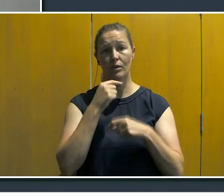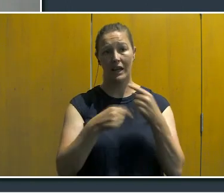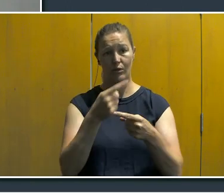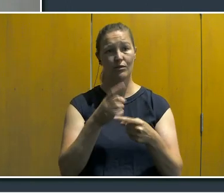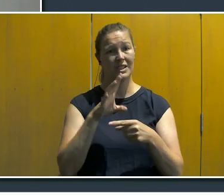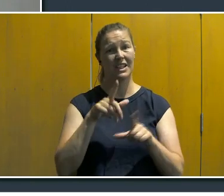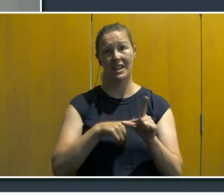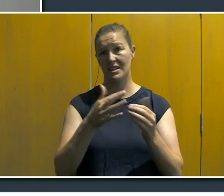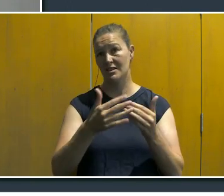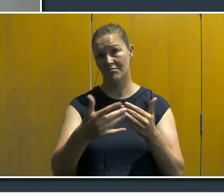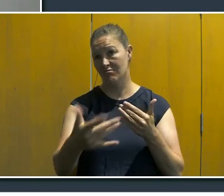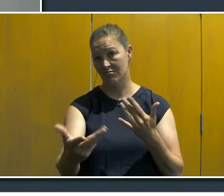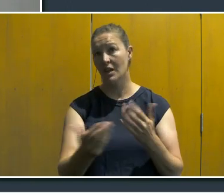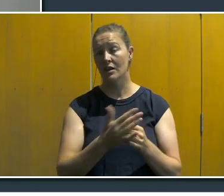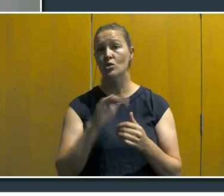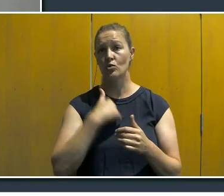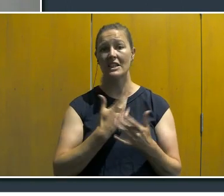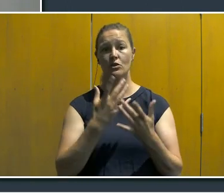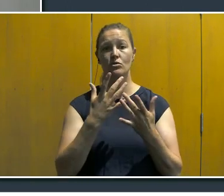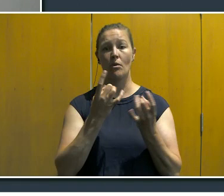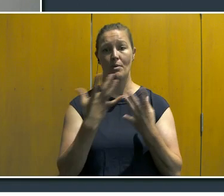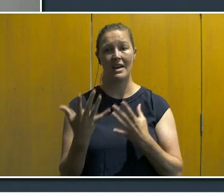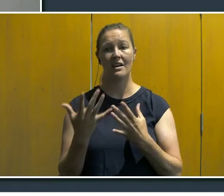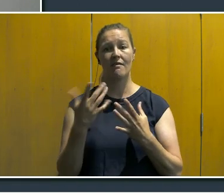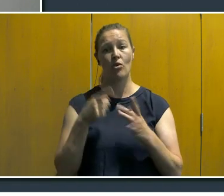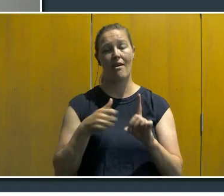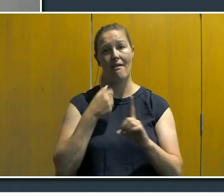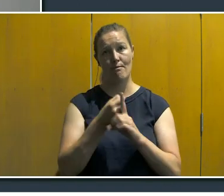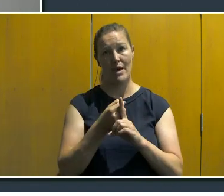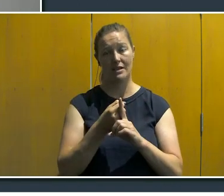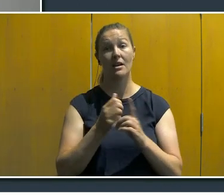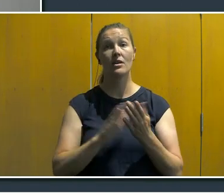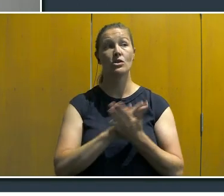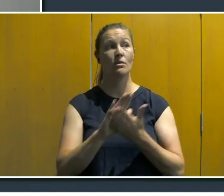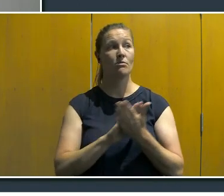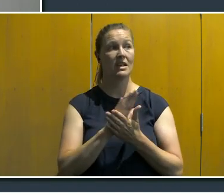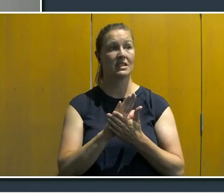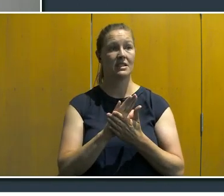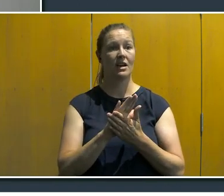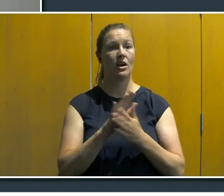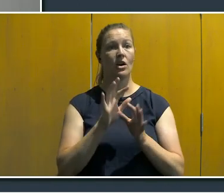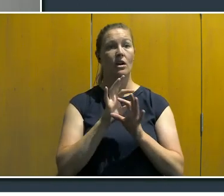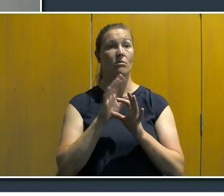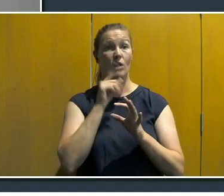10 years, and you should be preparing for the impact of that. That includes not having cruise ships